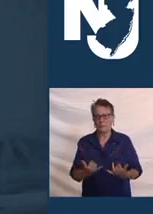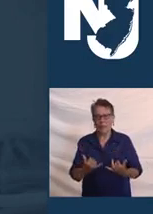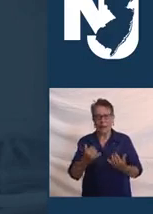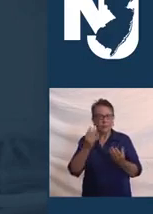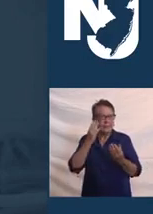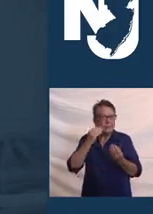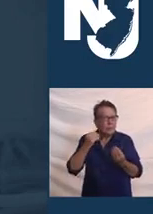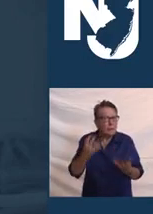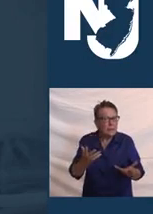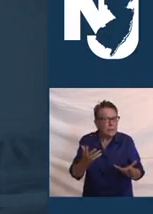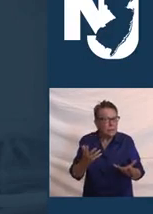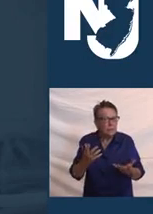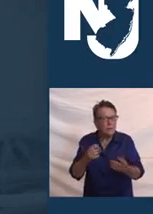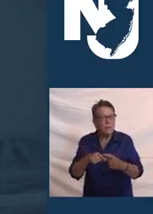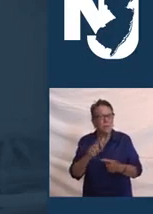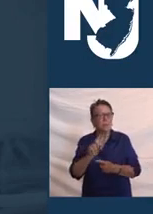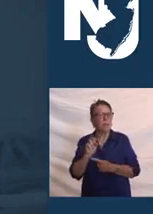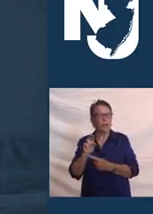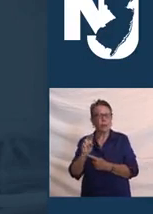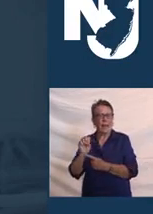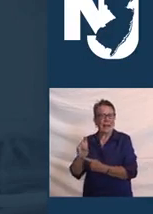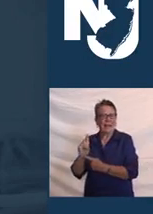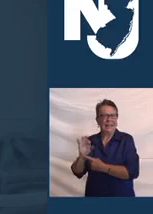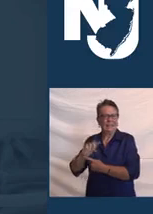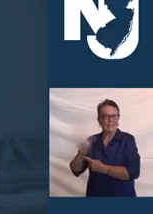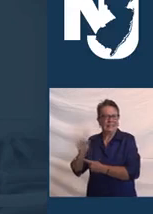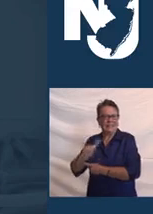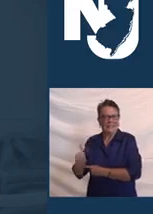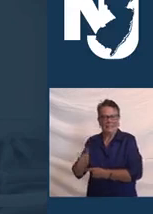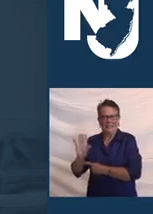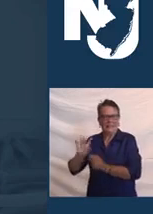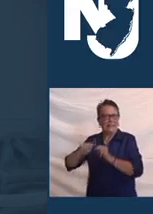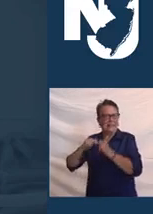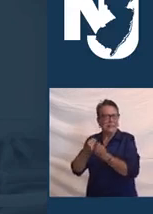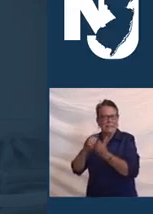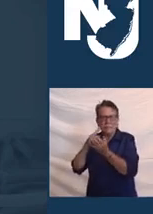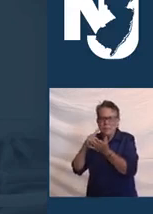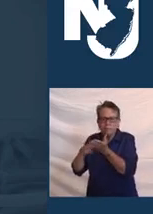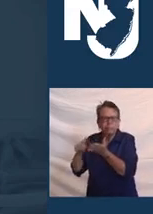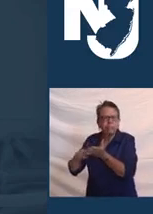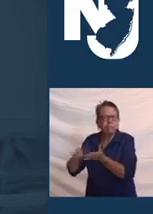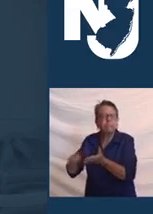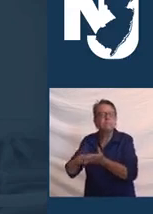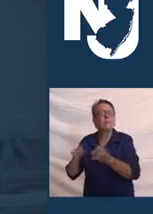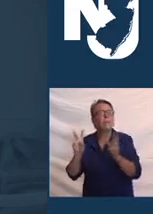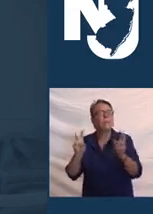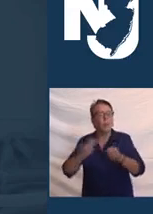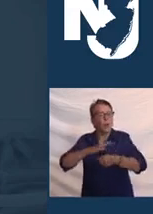cases. The latest update includes all data through September 7th, which covers more than